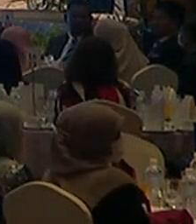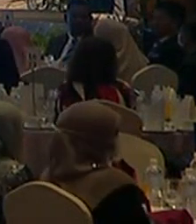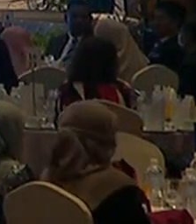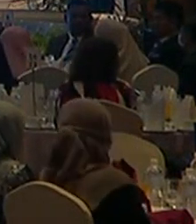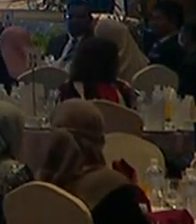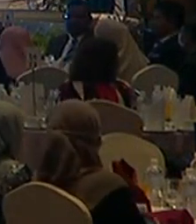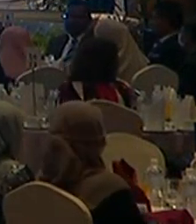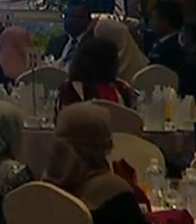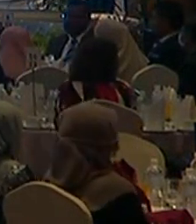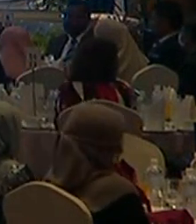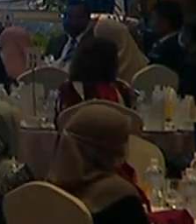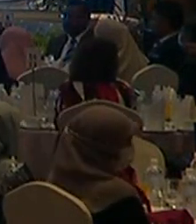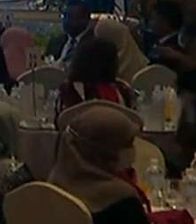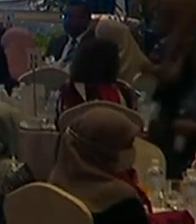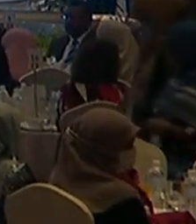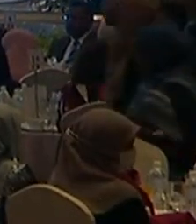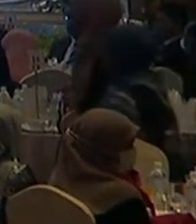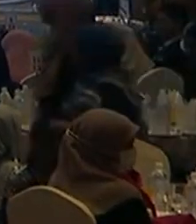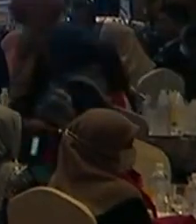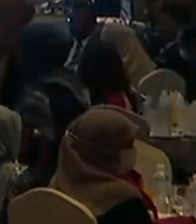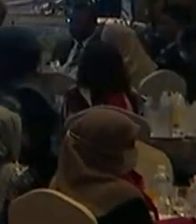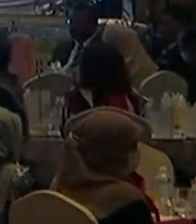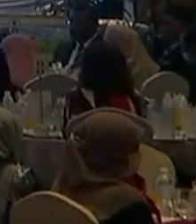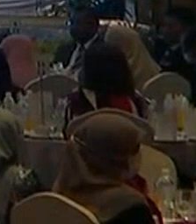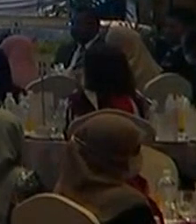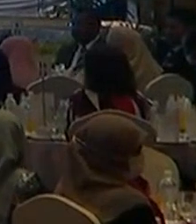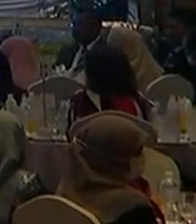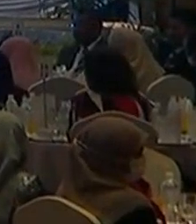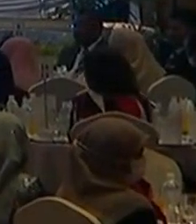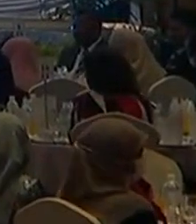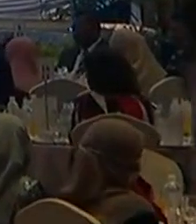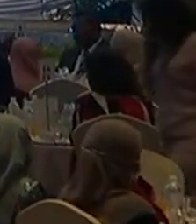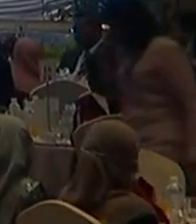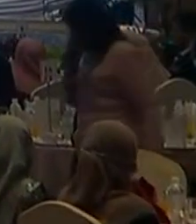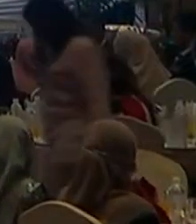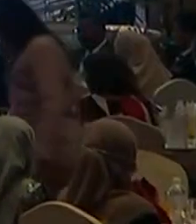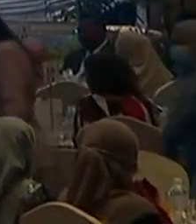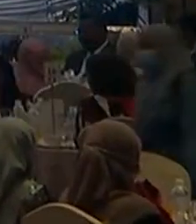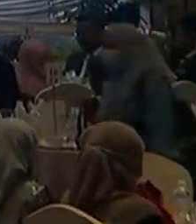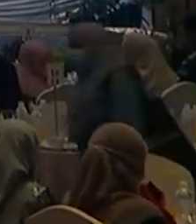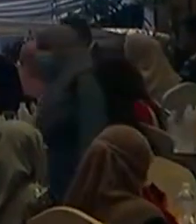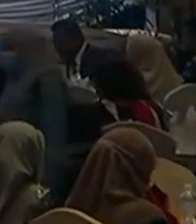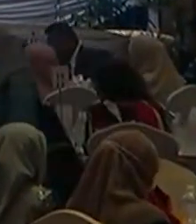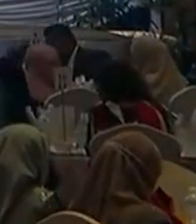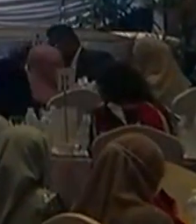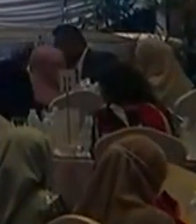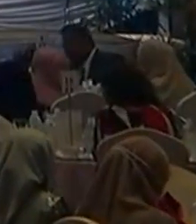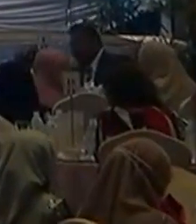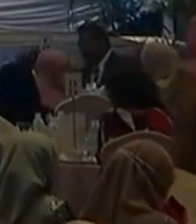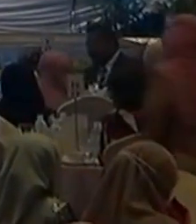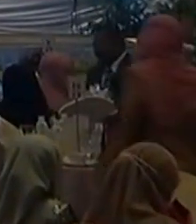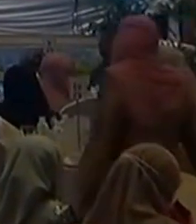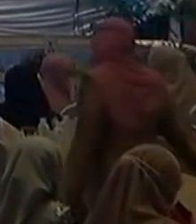them another big round of applause. Yang Berusaha Dr. Haji Ahmad Rafi bin